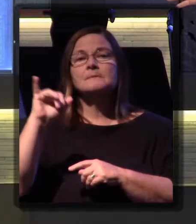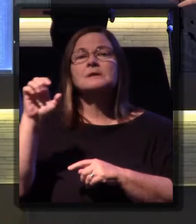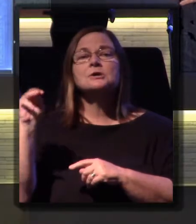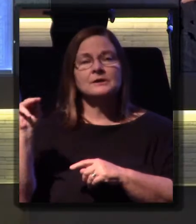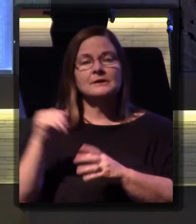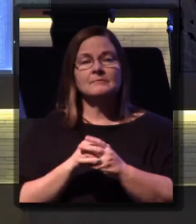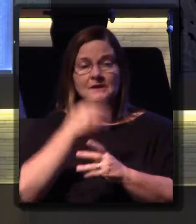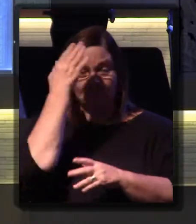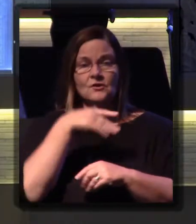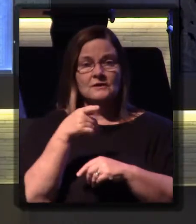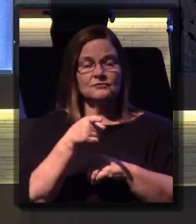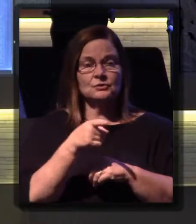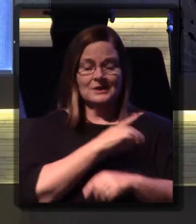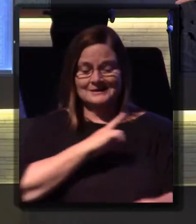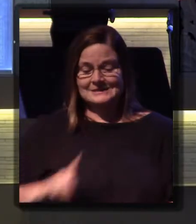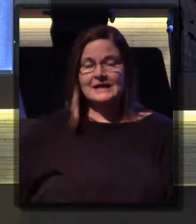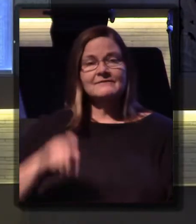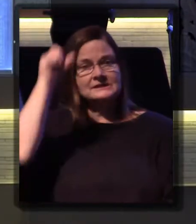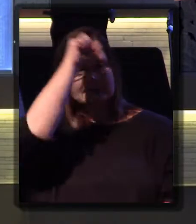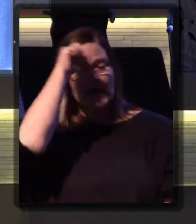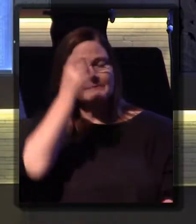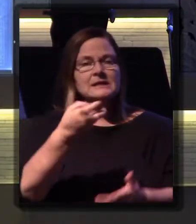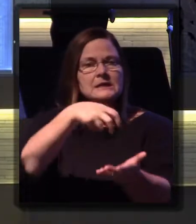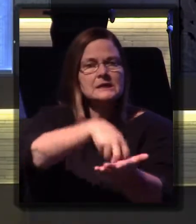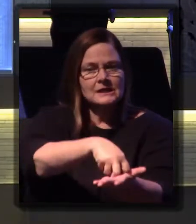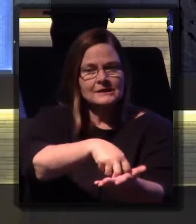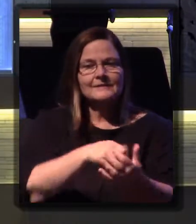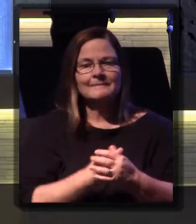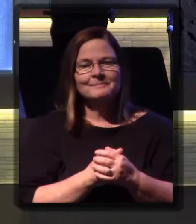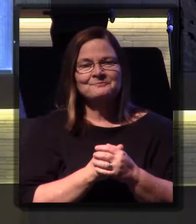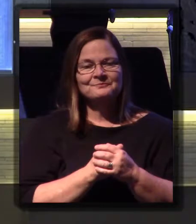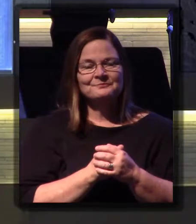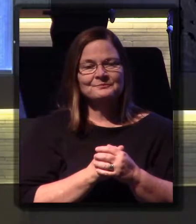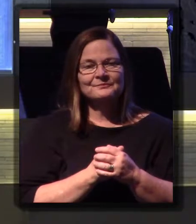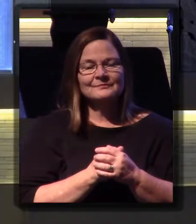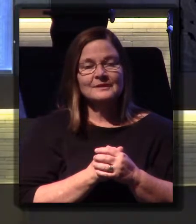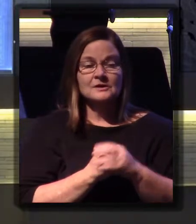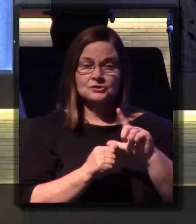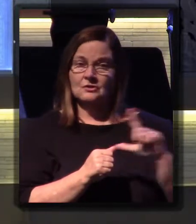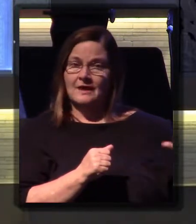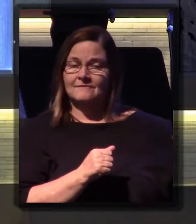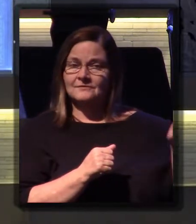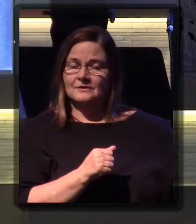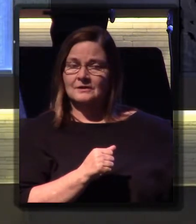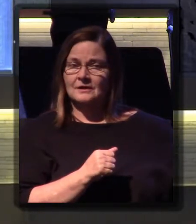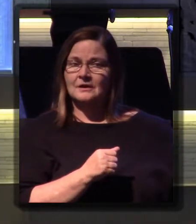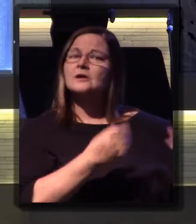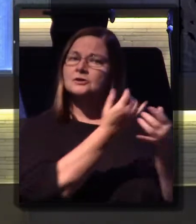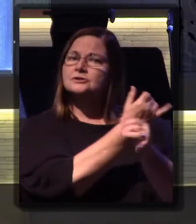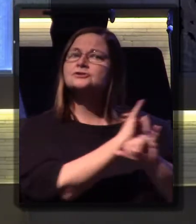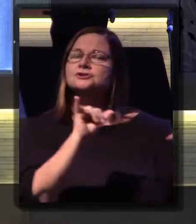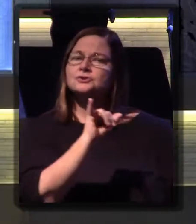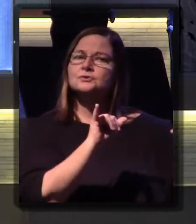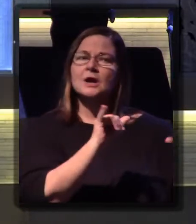right, Moses and Miriam stand. In front of you, David and Solomon kneel down.